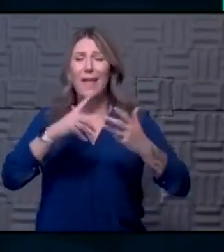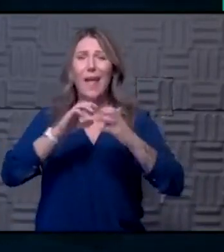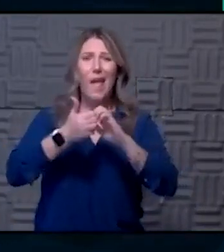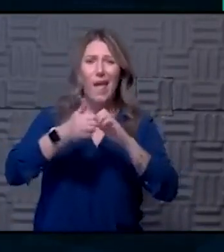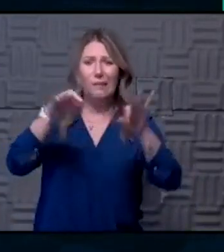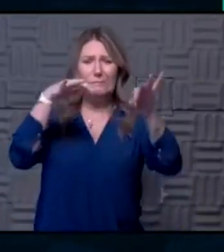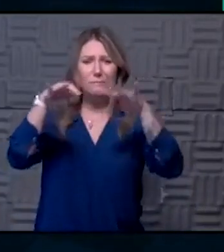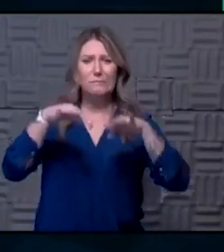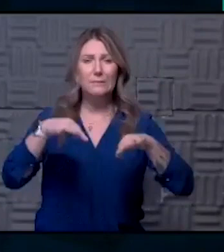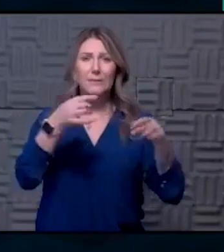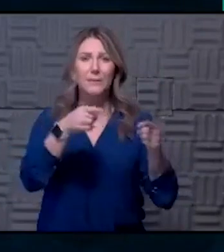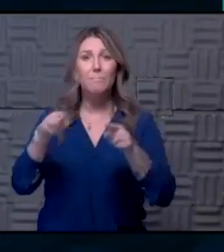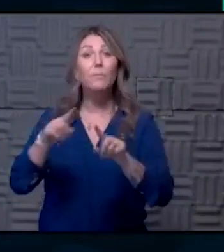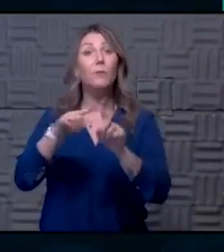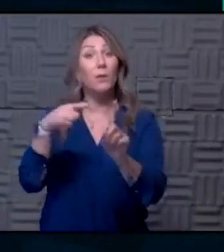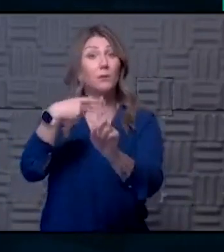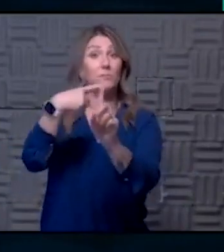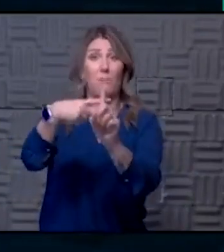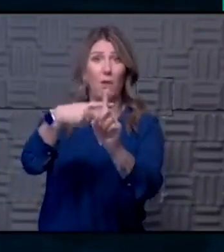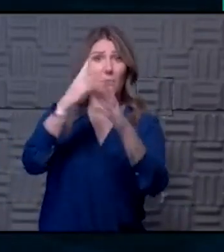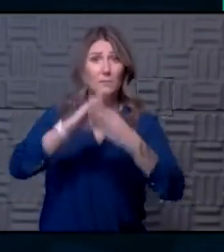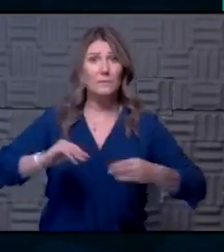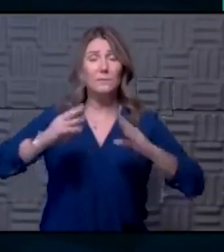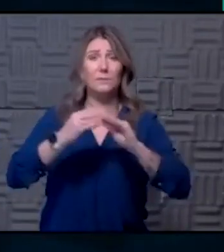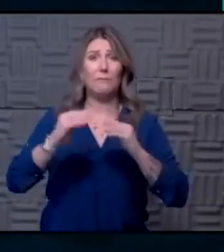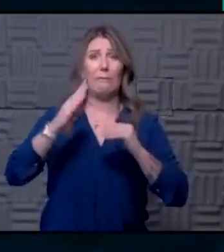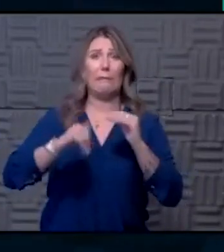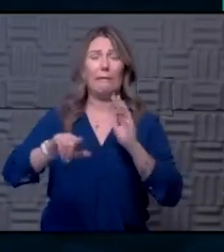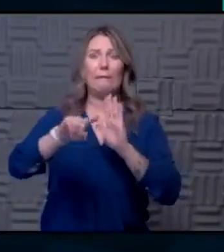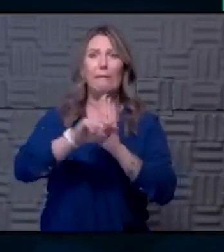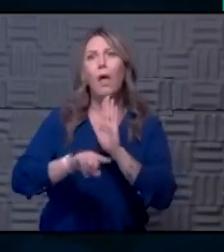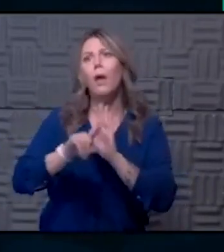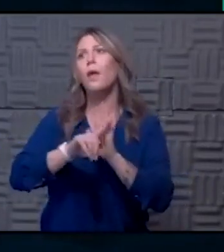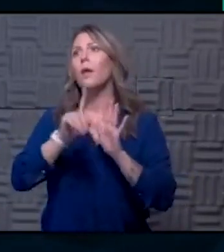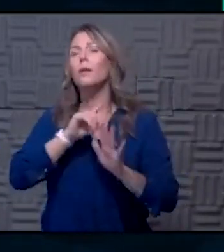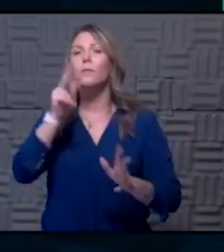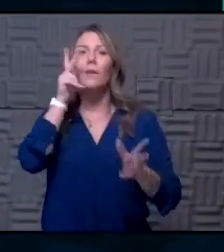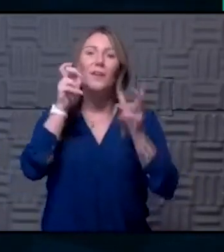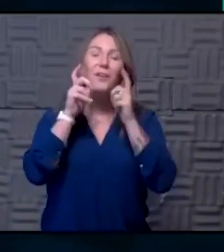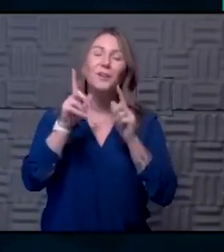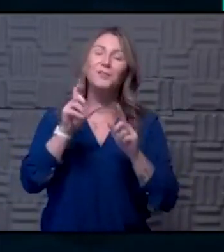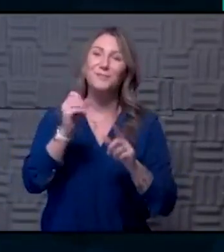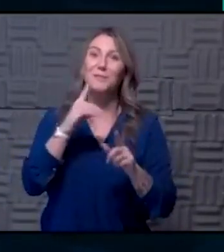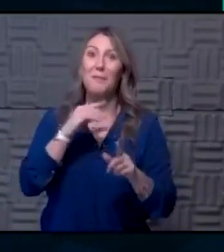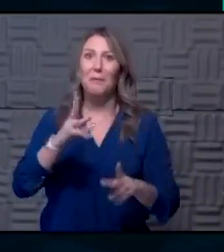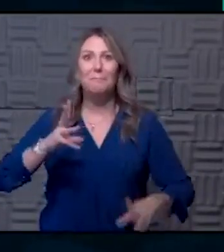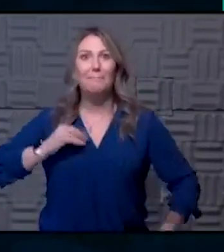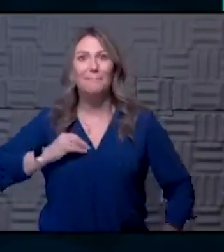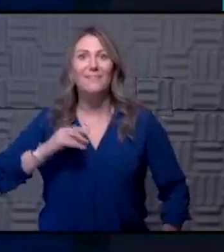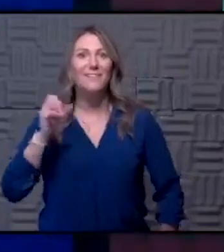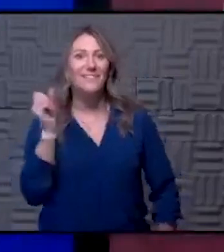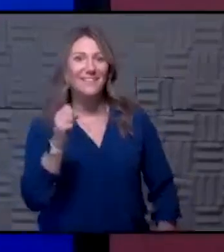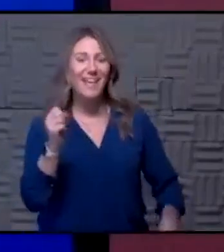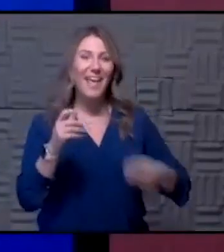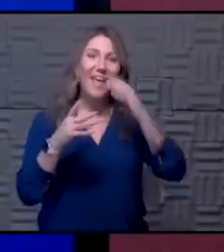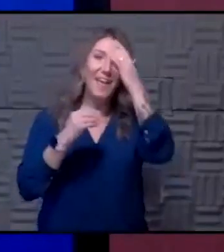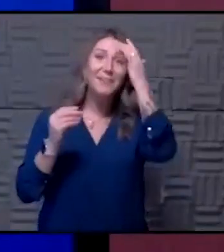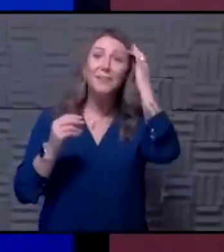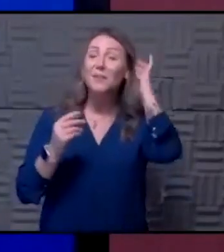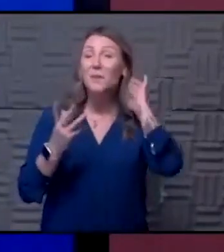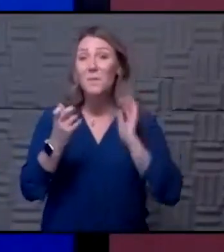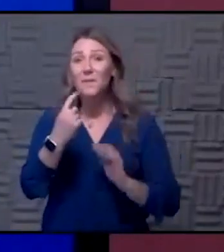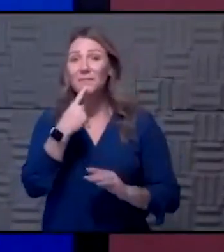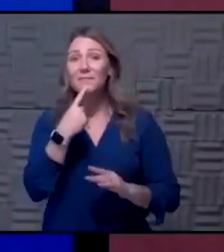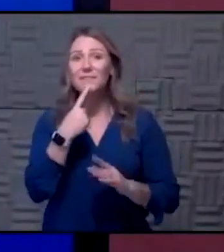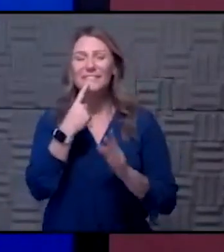happens, but this is a positive story rather than the negative story that you always hear, so I'll take it. Yeah, indeed. And just to say, there's